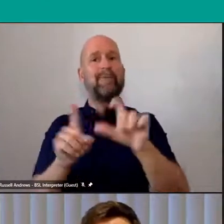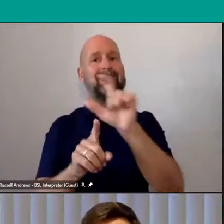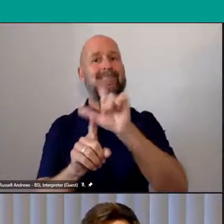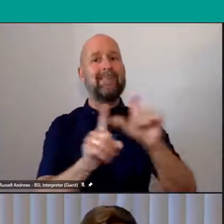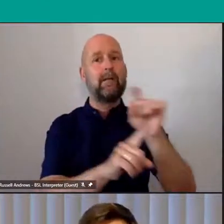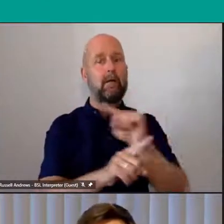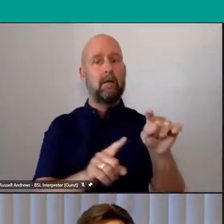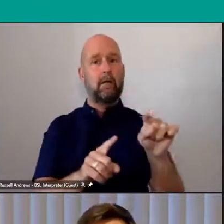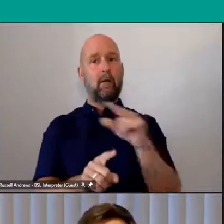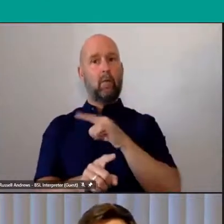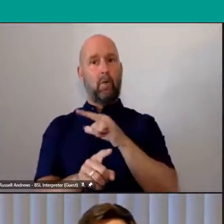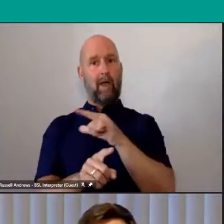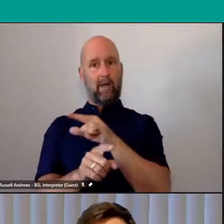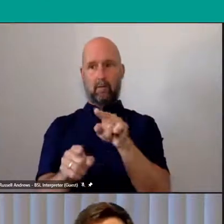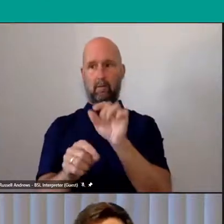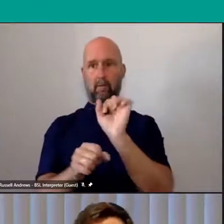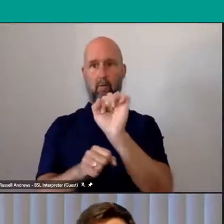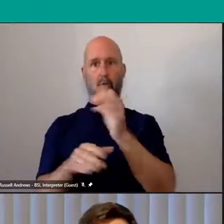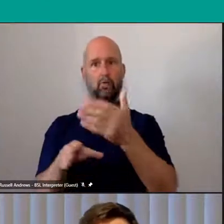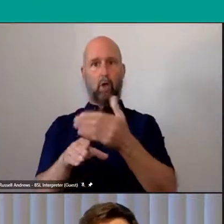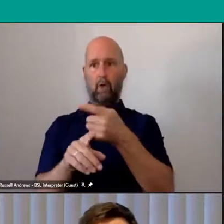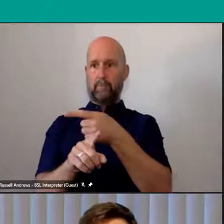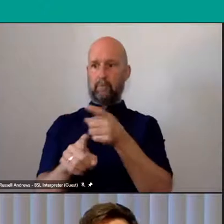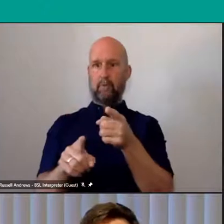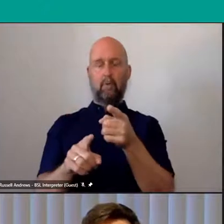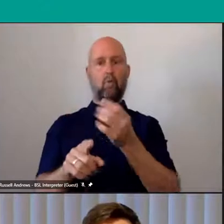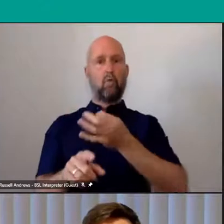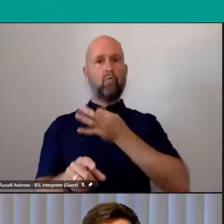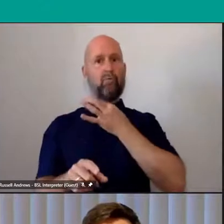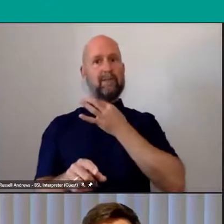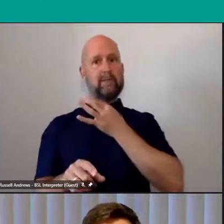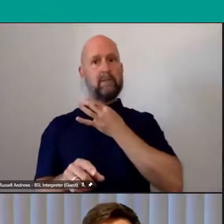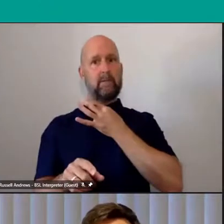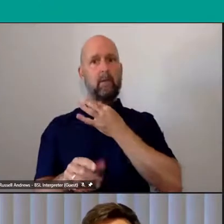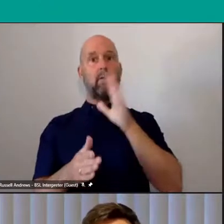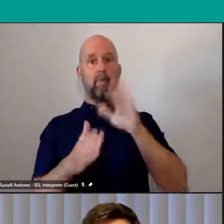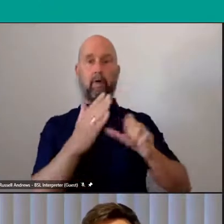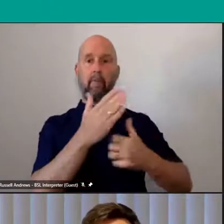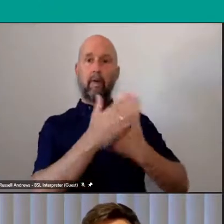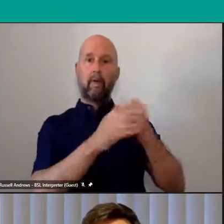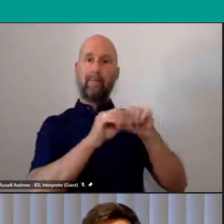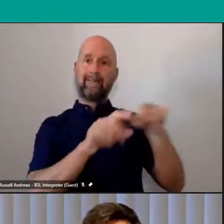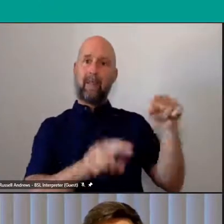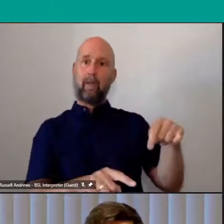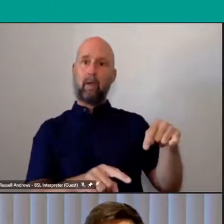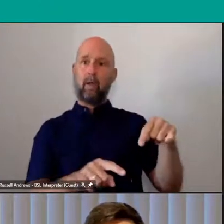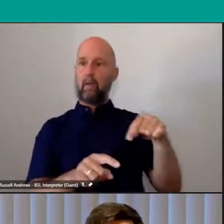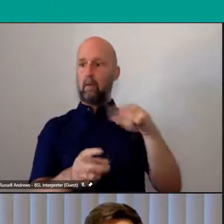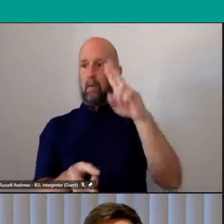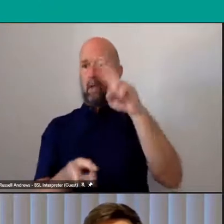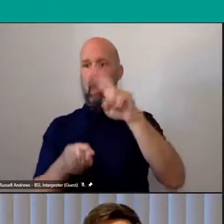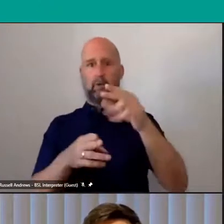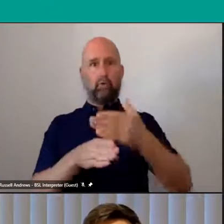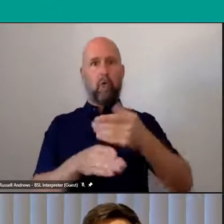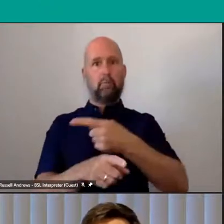in the professions that have been most at risk throughout the pandemic. And that is down